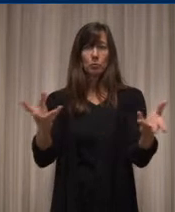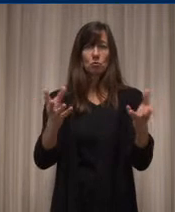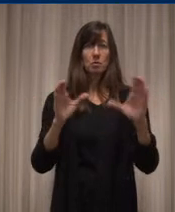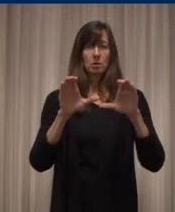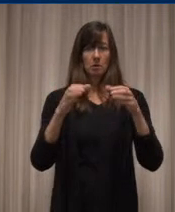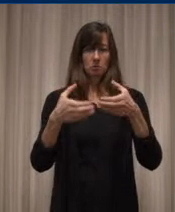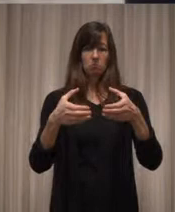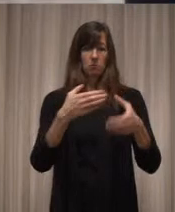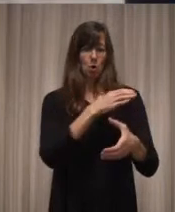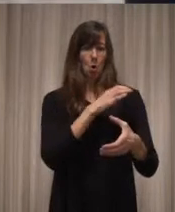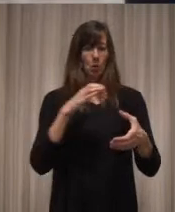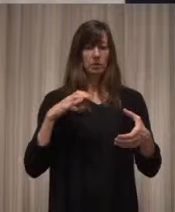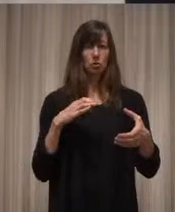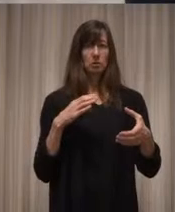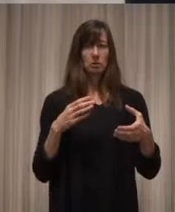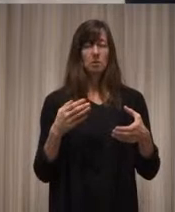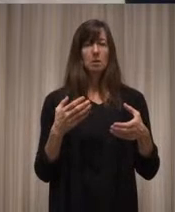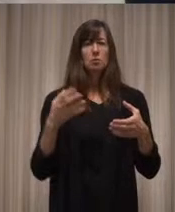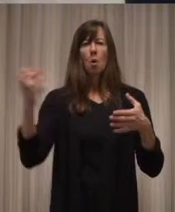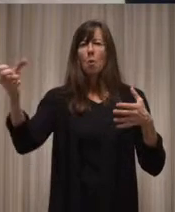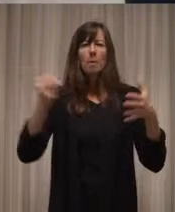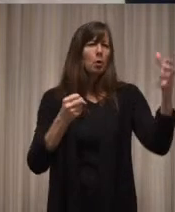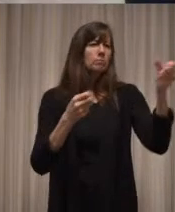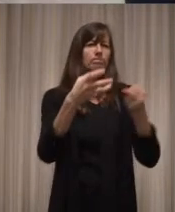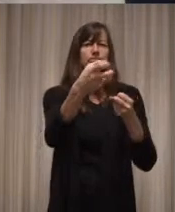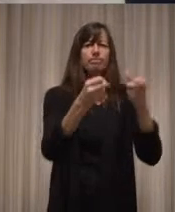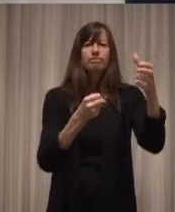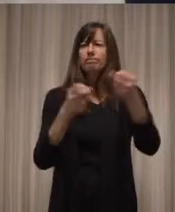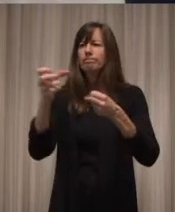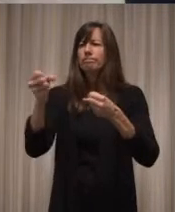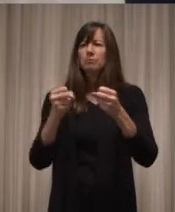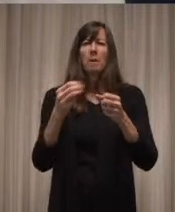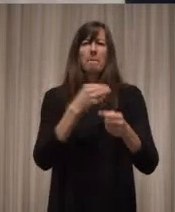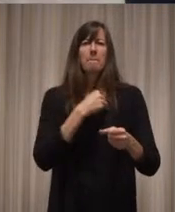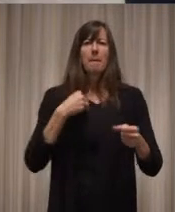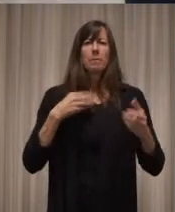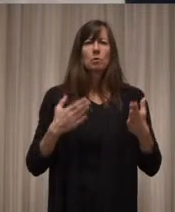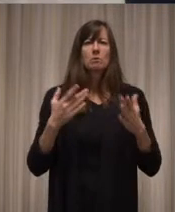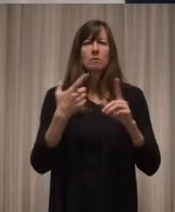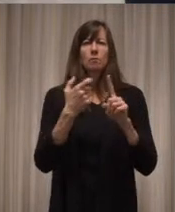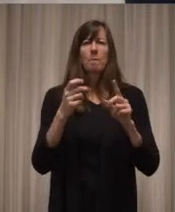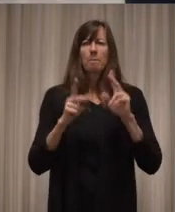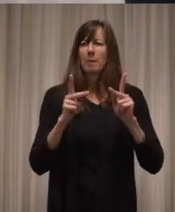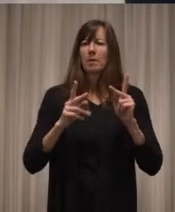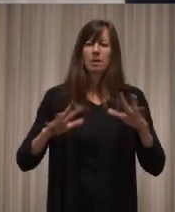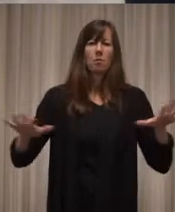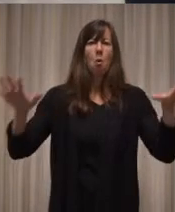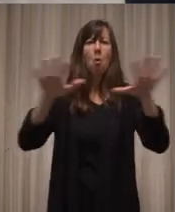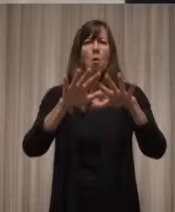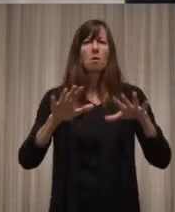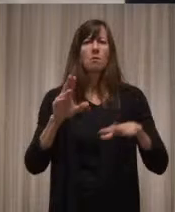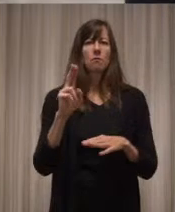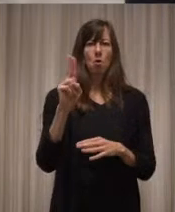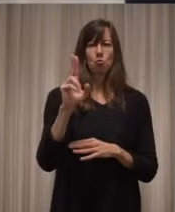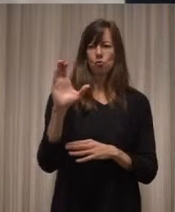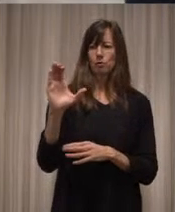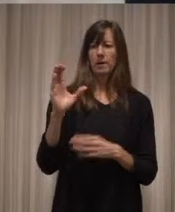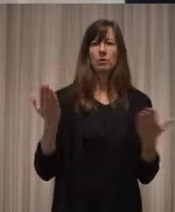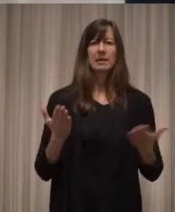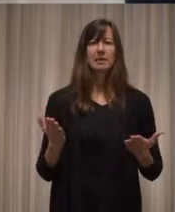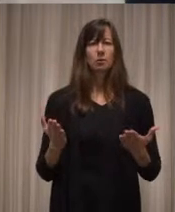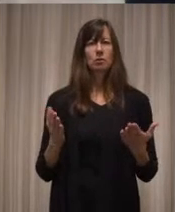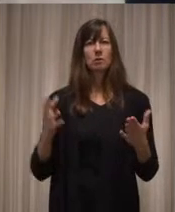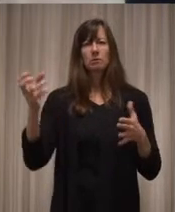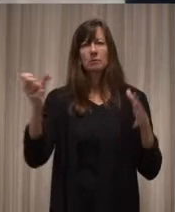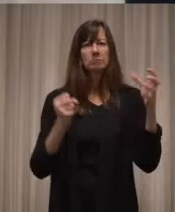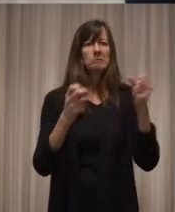coalition of members from all across the county geographically, as well as getting